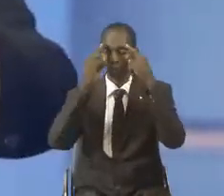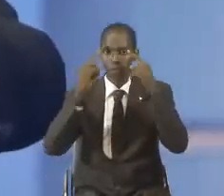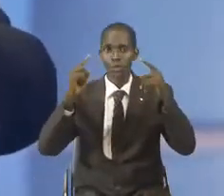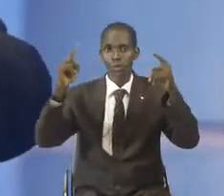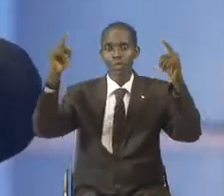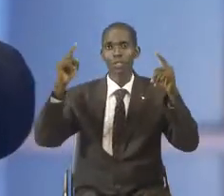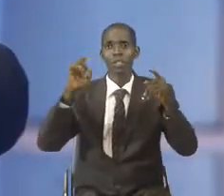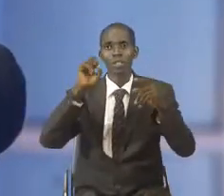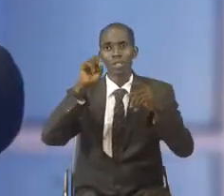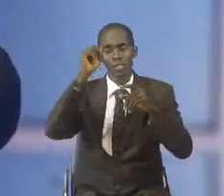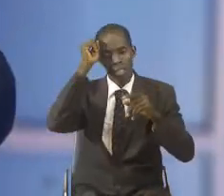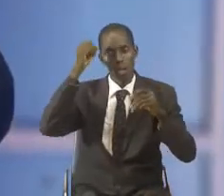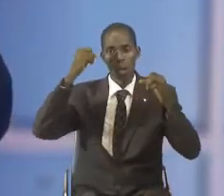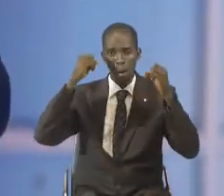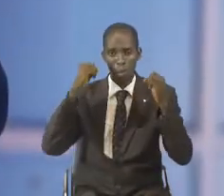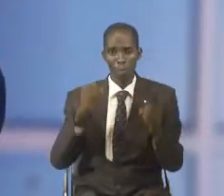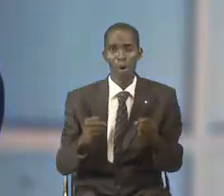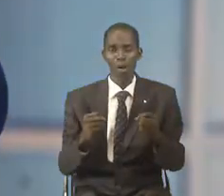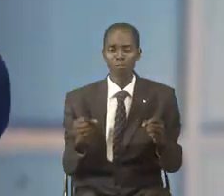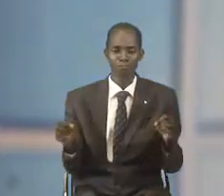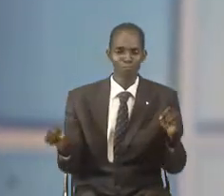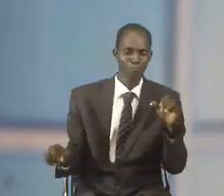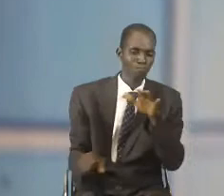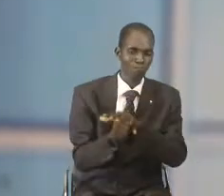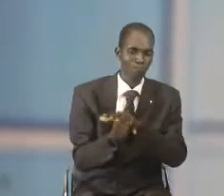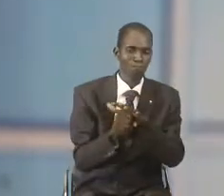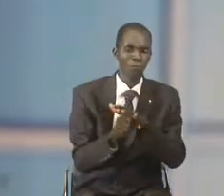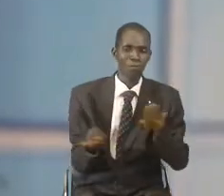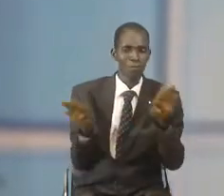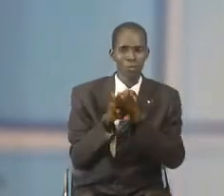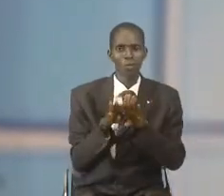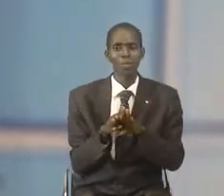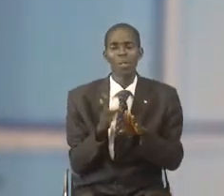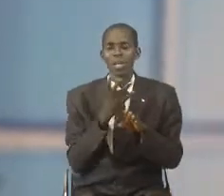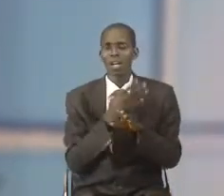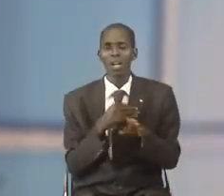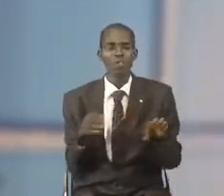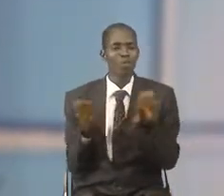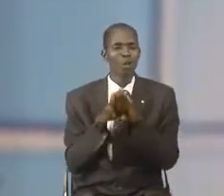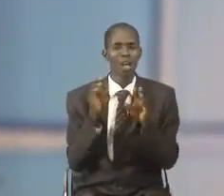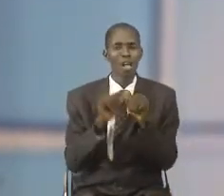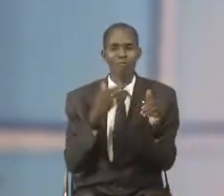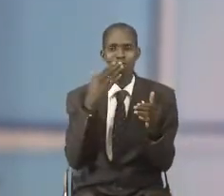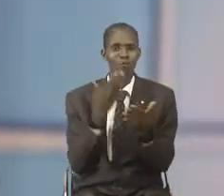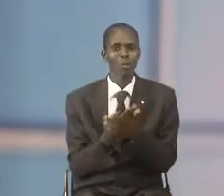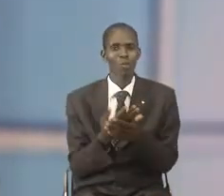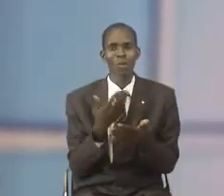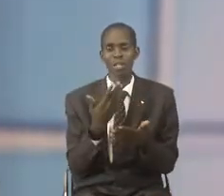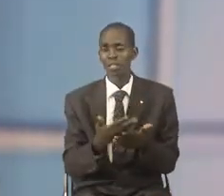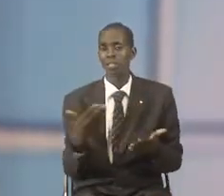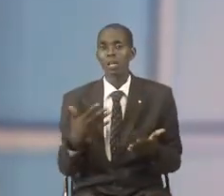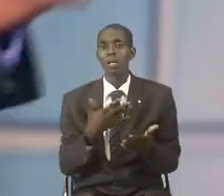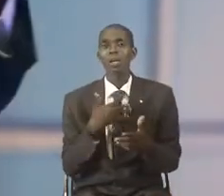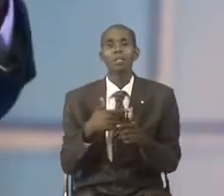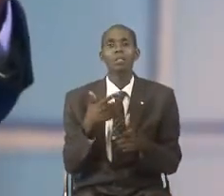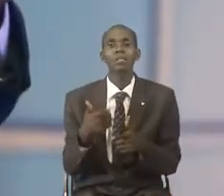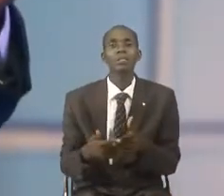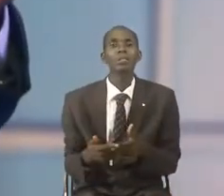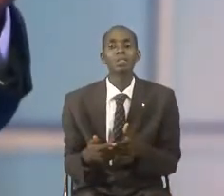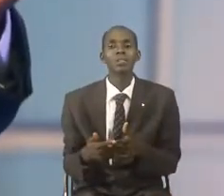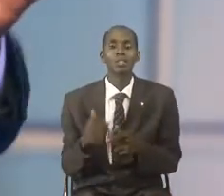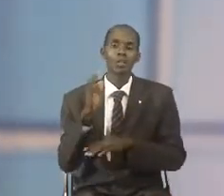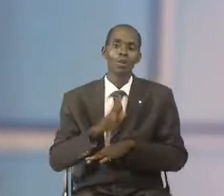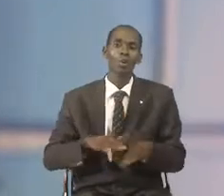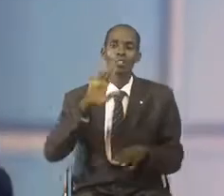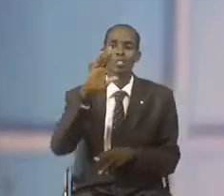to lock his success, lock his power, lock his health, lock every